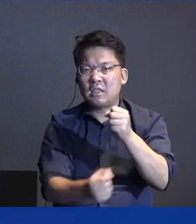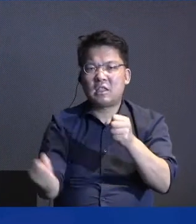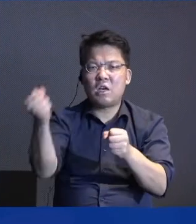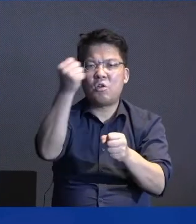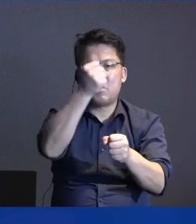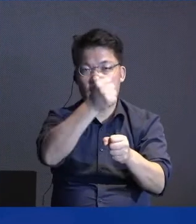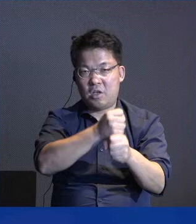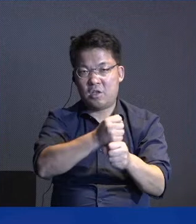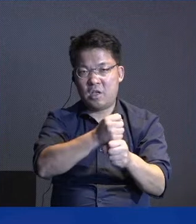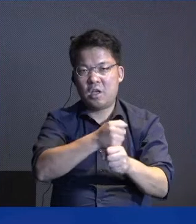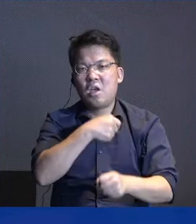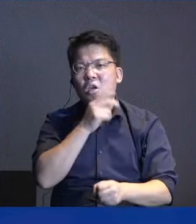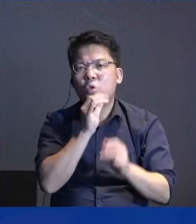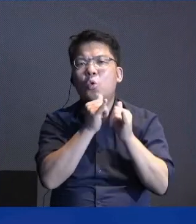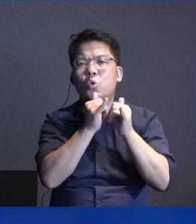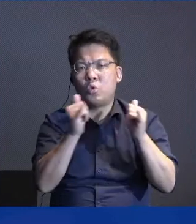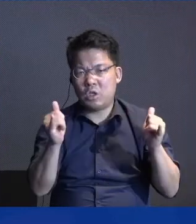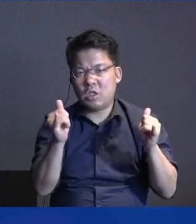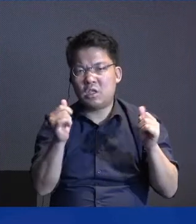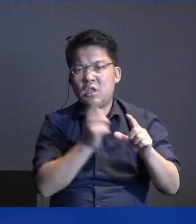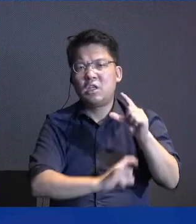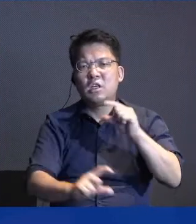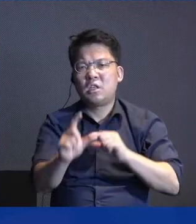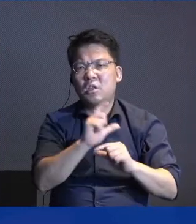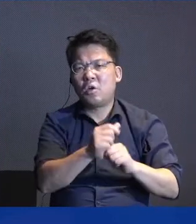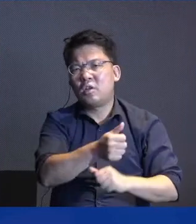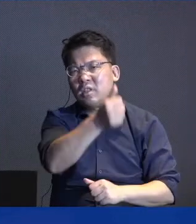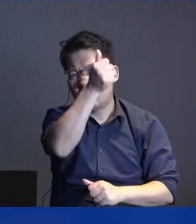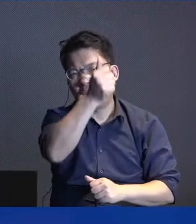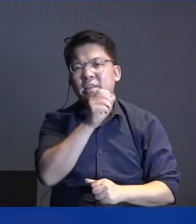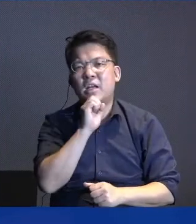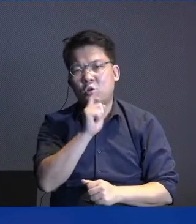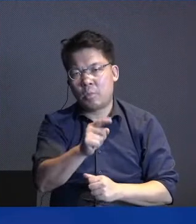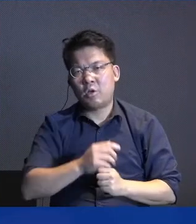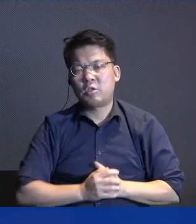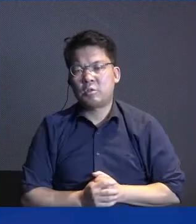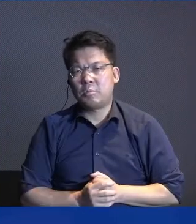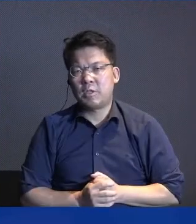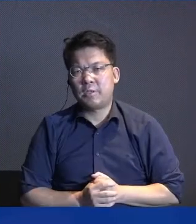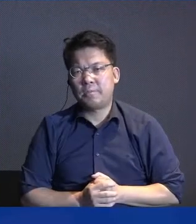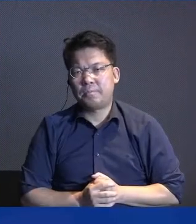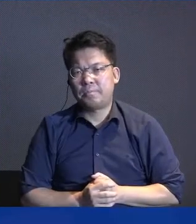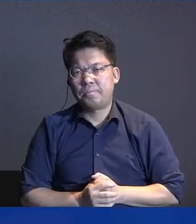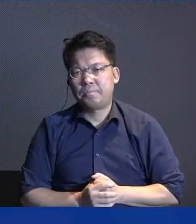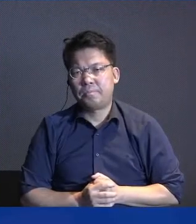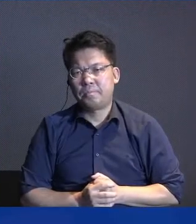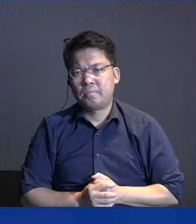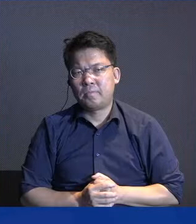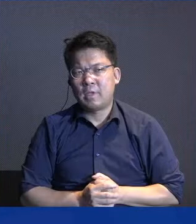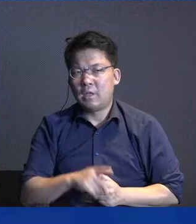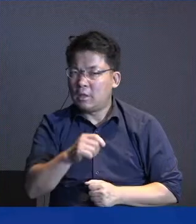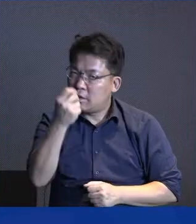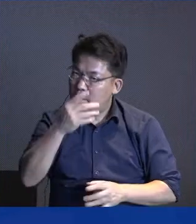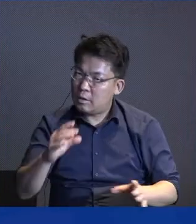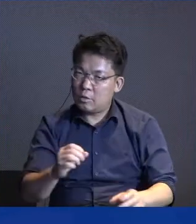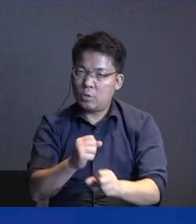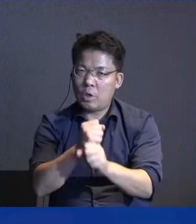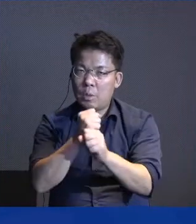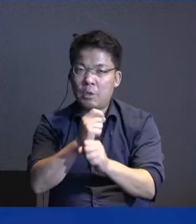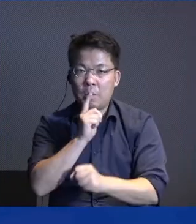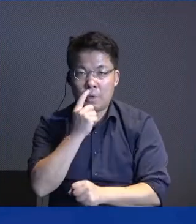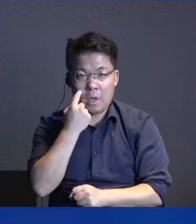Now, I would like to conclude this presentation with some remarks. So, based on all my previous